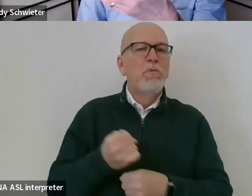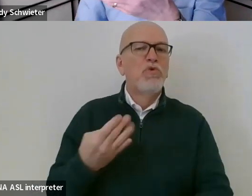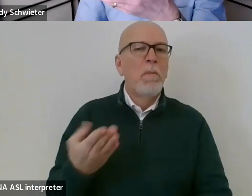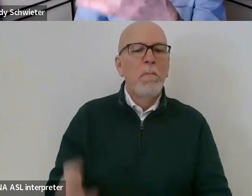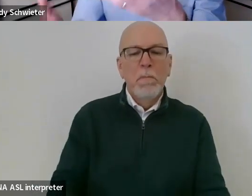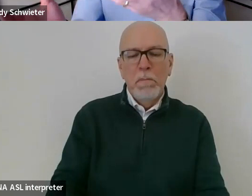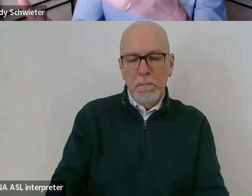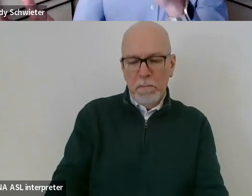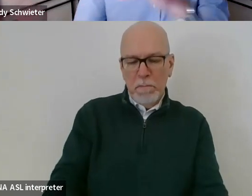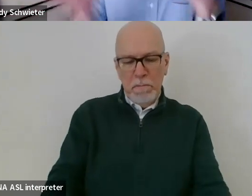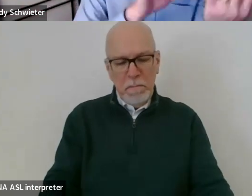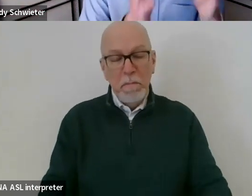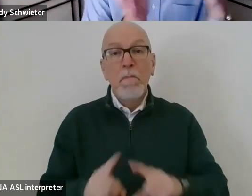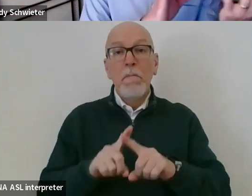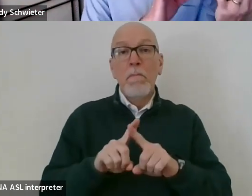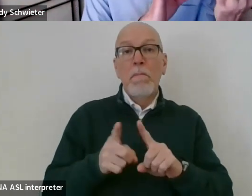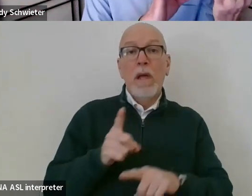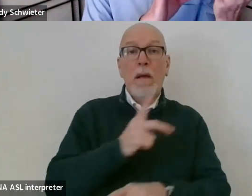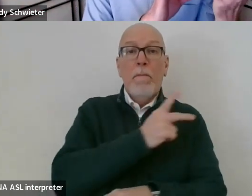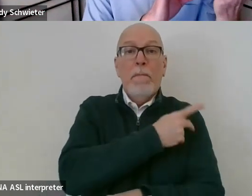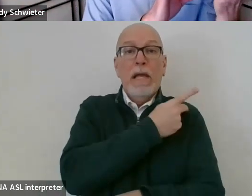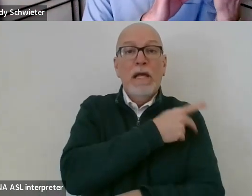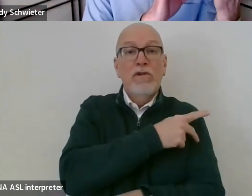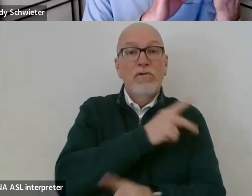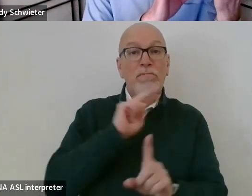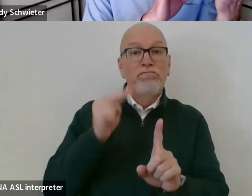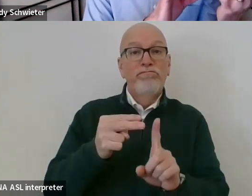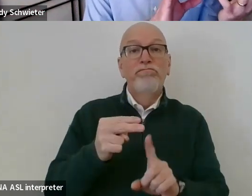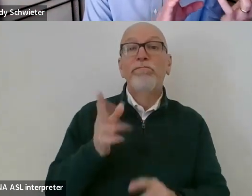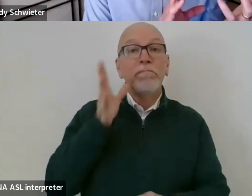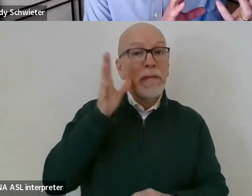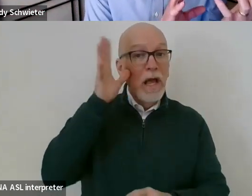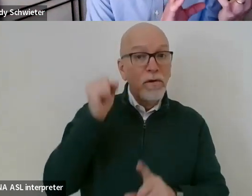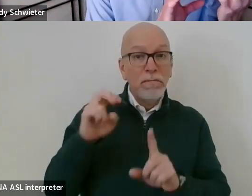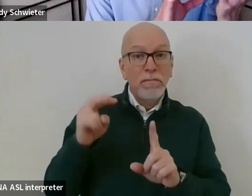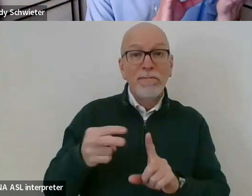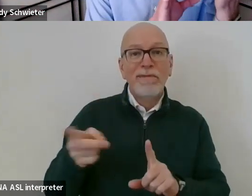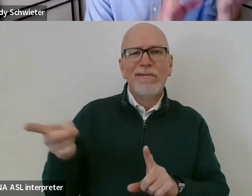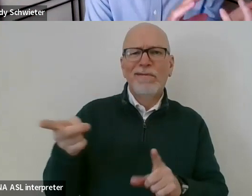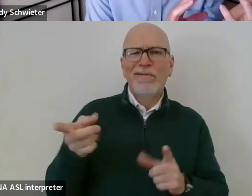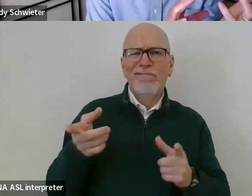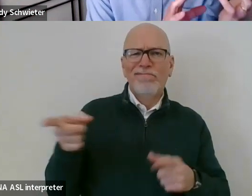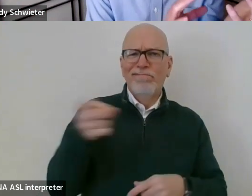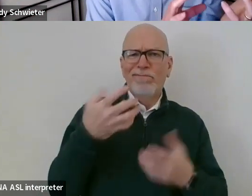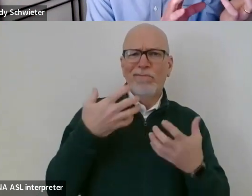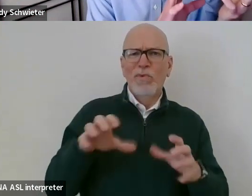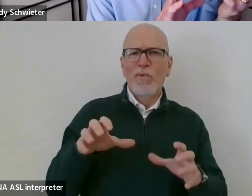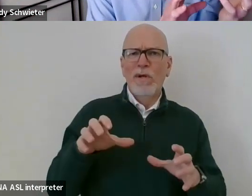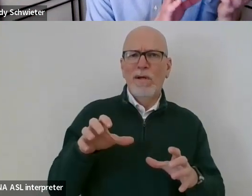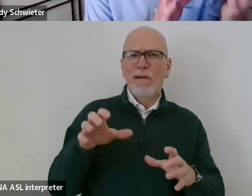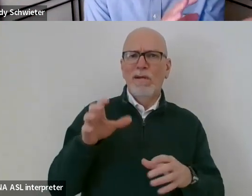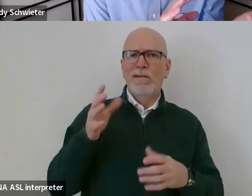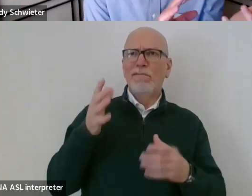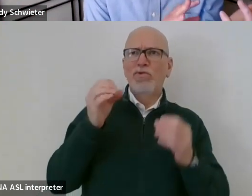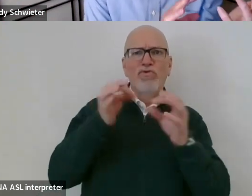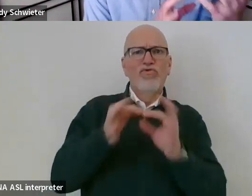Yet, thinking about it from the patient and parent perspective, I don't want an interpreter who isn't willing to buy into this